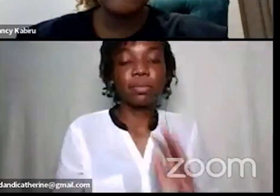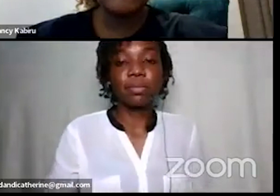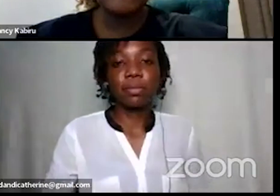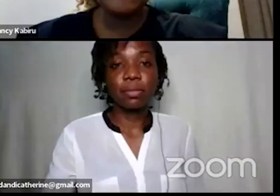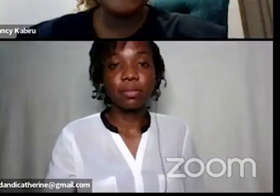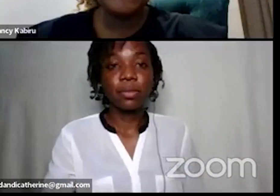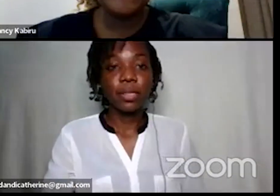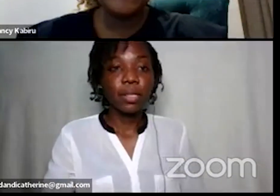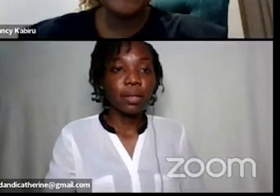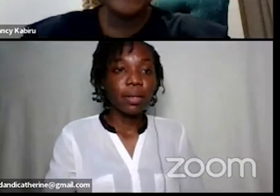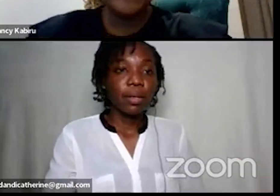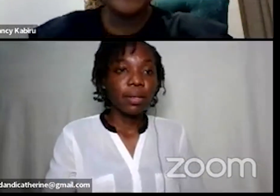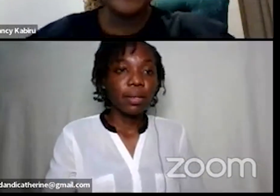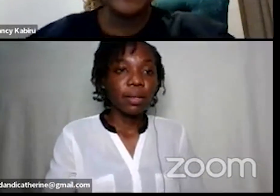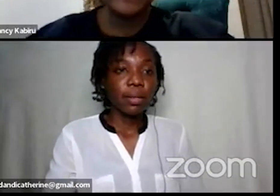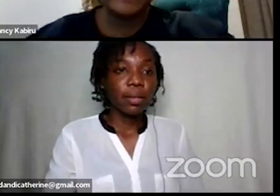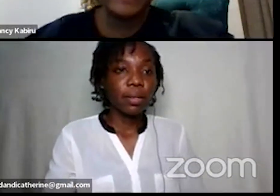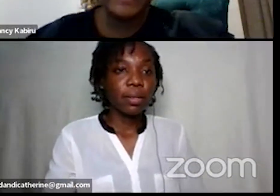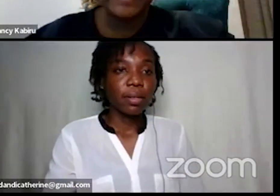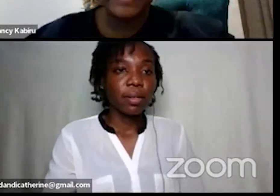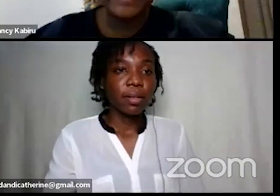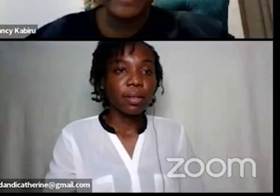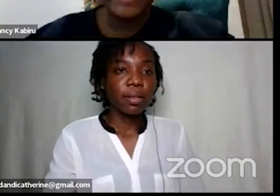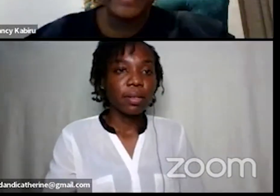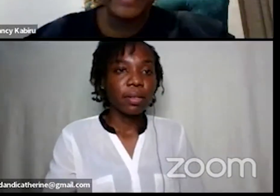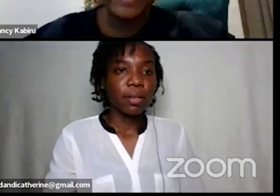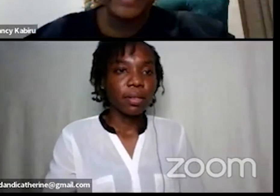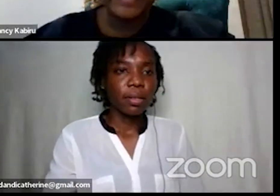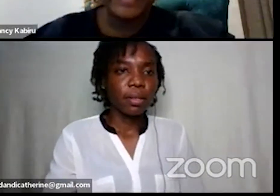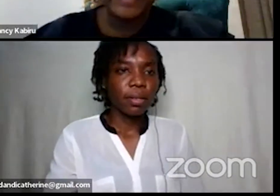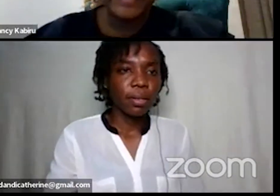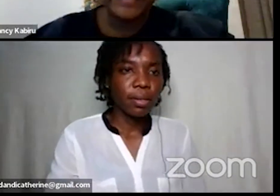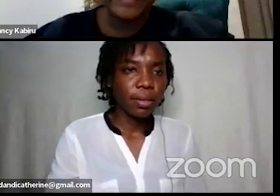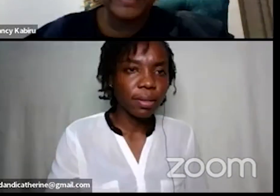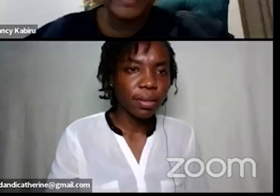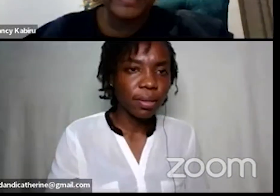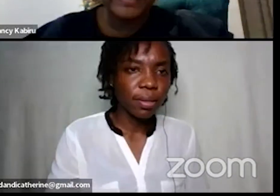have seen you have goodies from Pathway Solutions. Please tell us what's on offer.